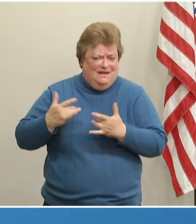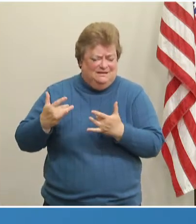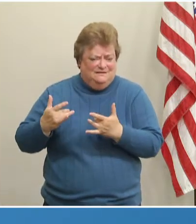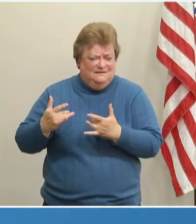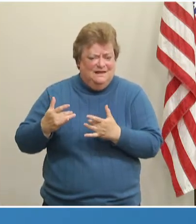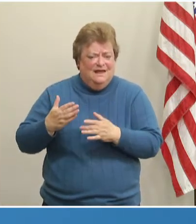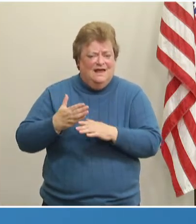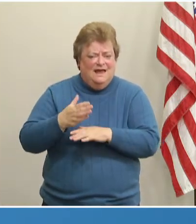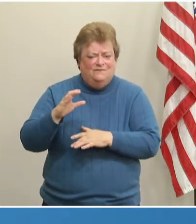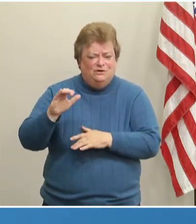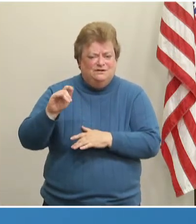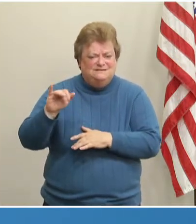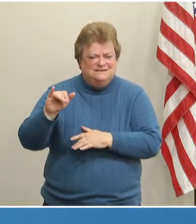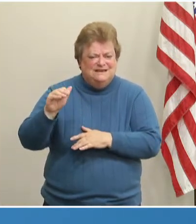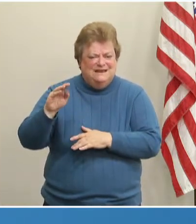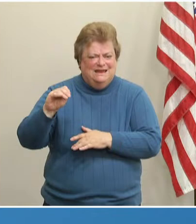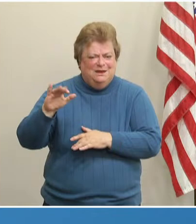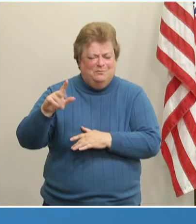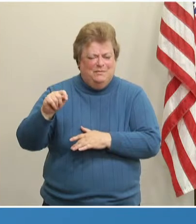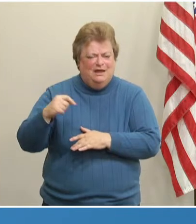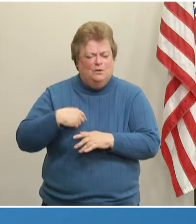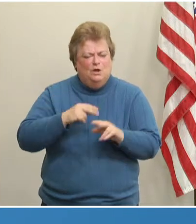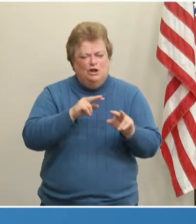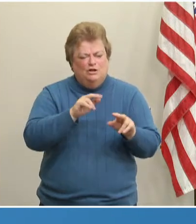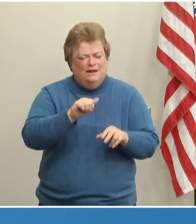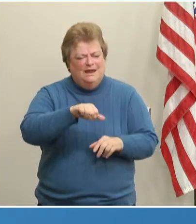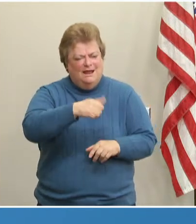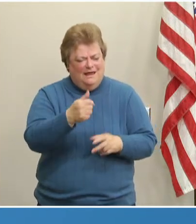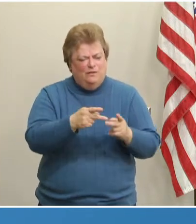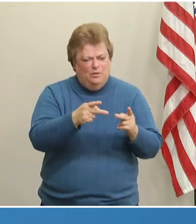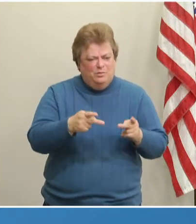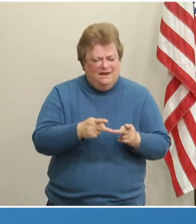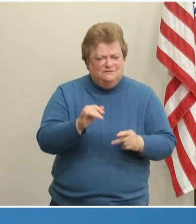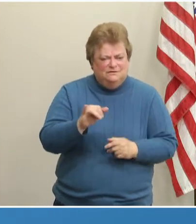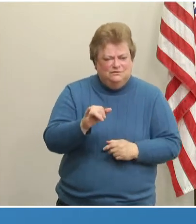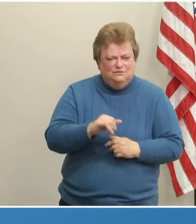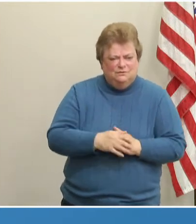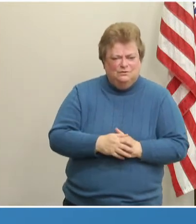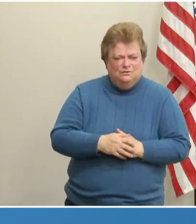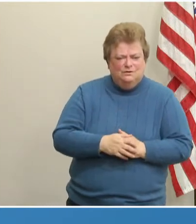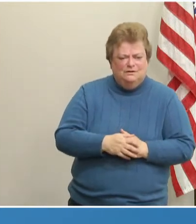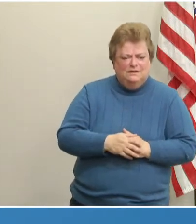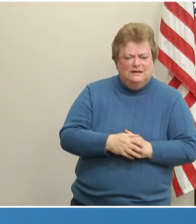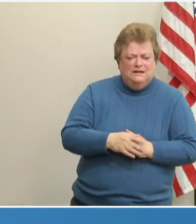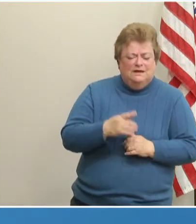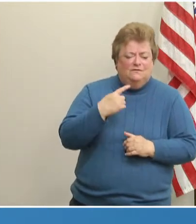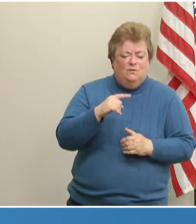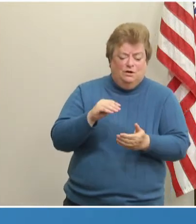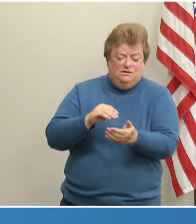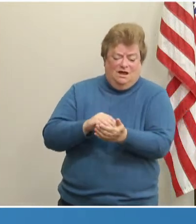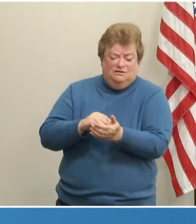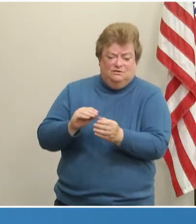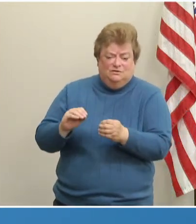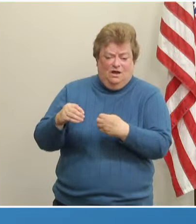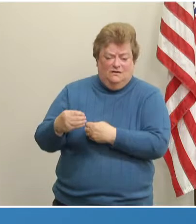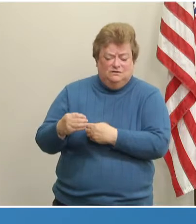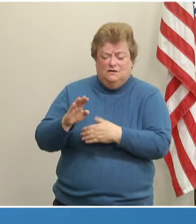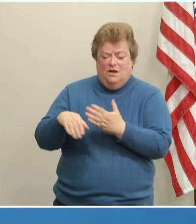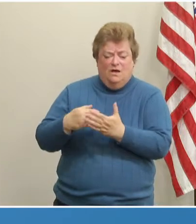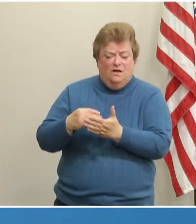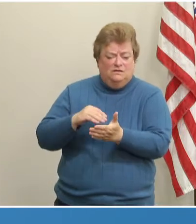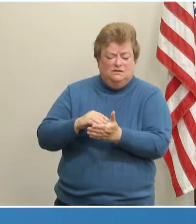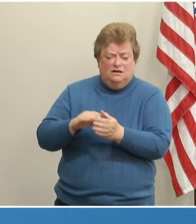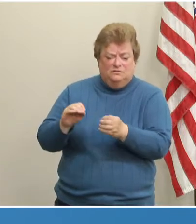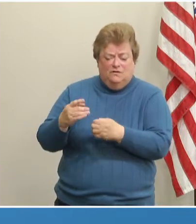city impact. And we're also looking at other places. As far as the physicians' offices right now, all the physicians' offices